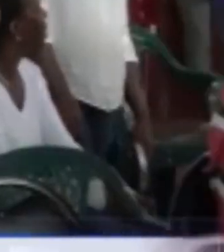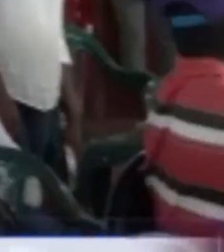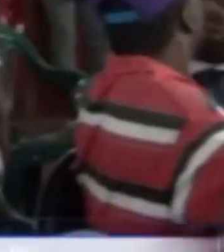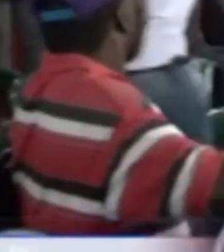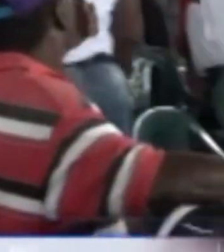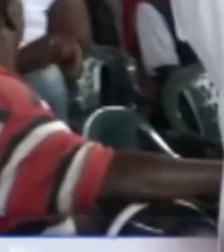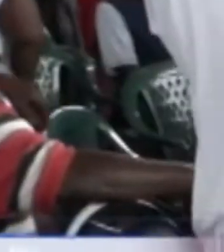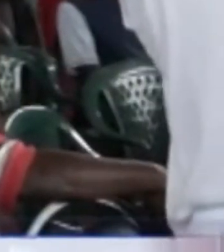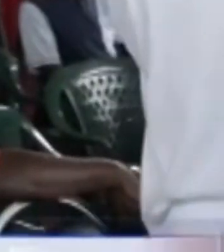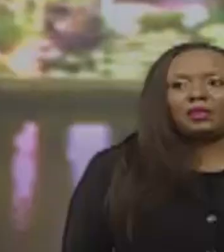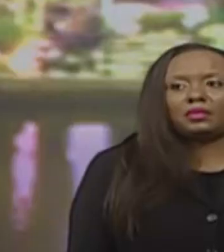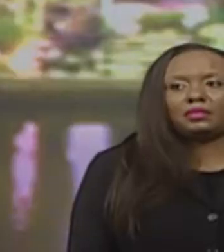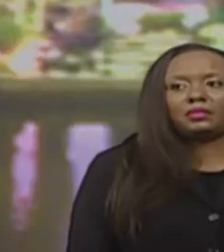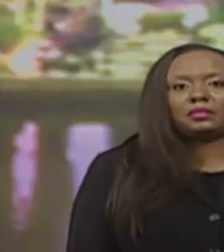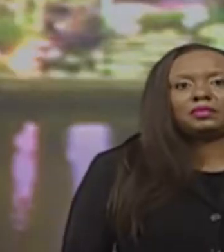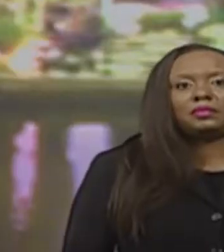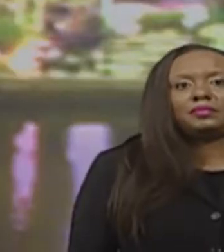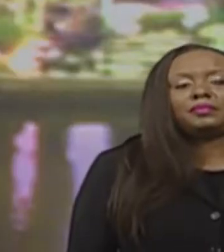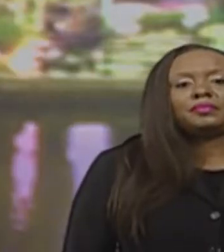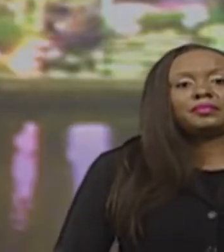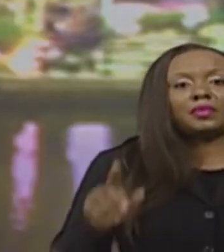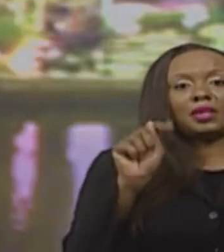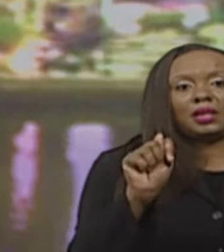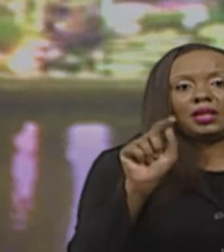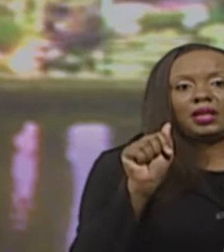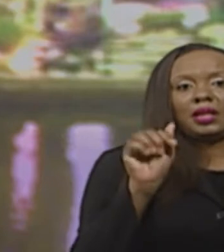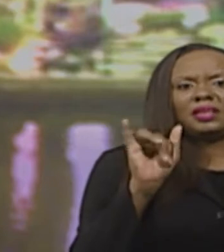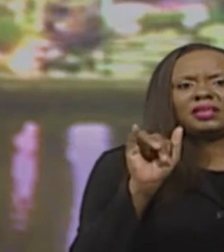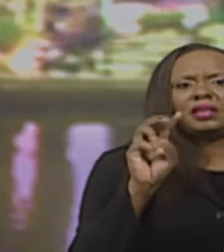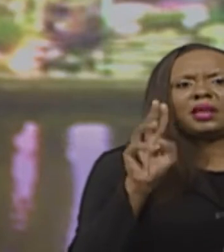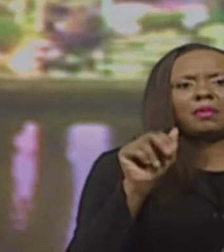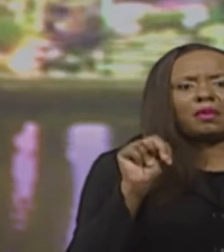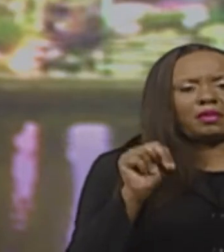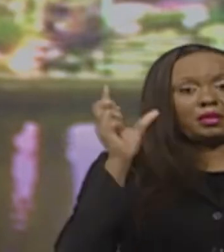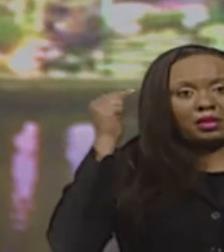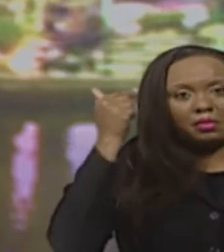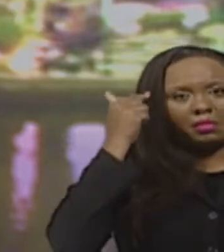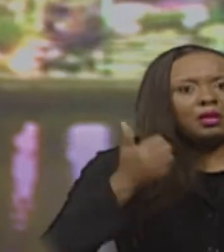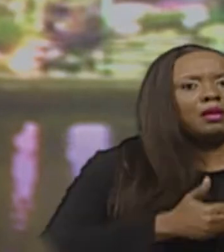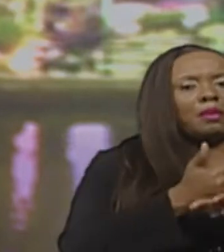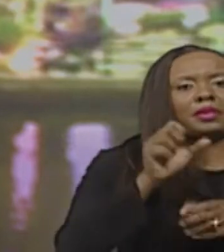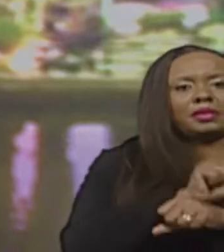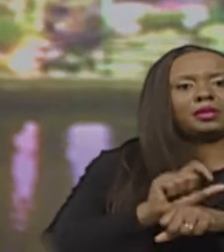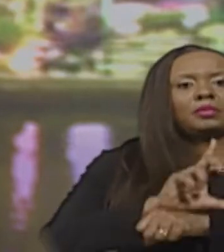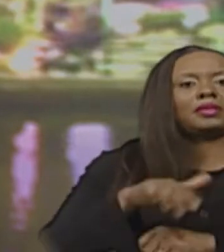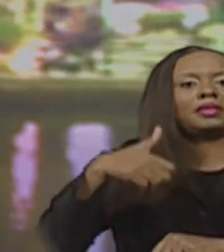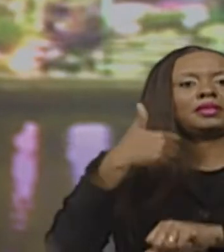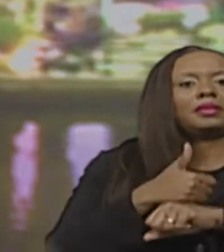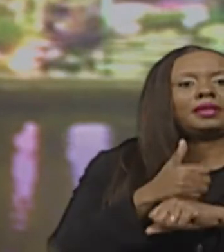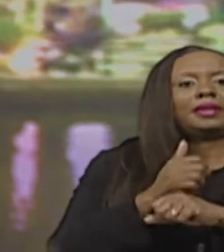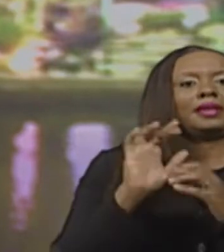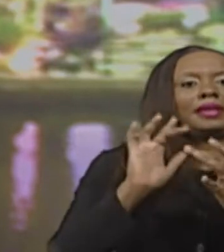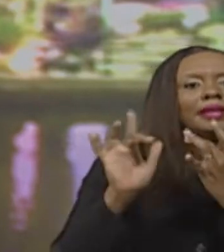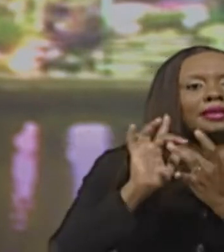become beggars and paupers. The government of Taiwan is helping St. Lucia to launch island-wide internet